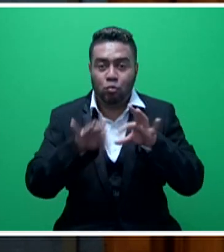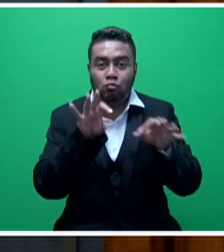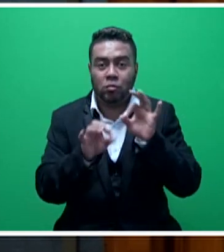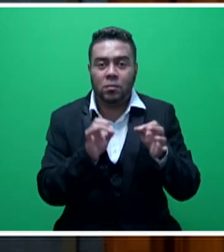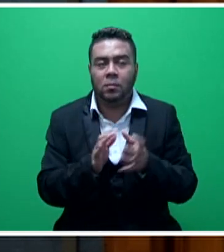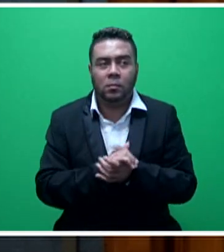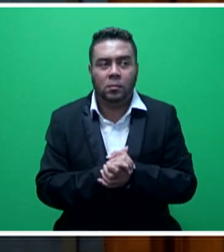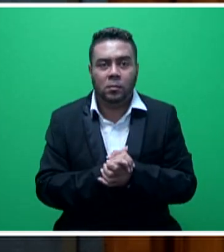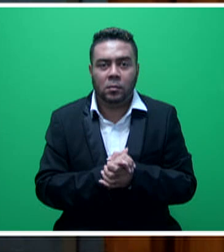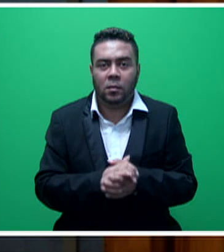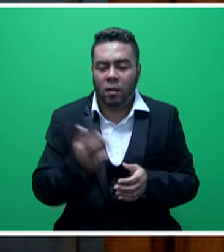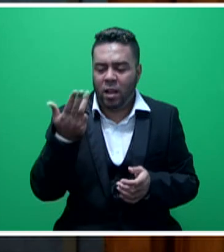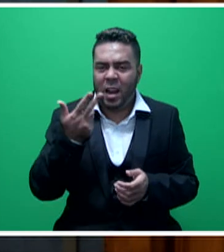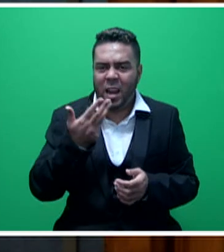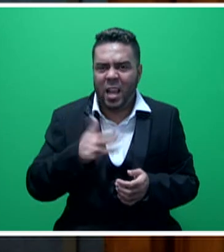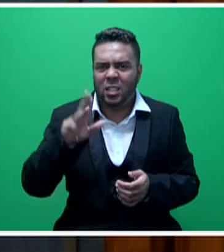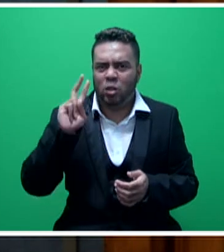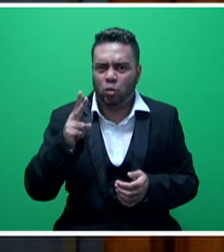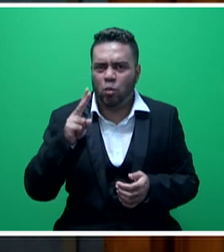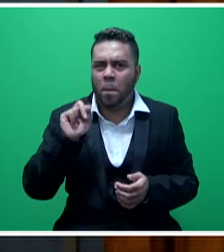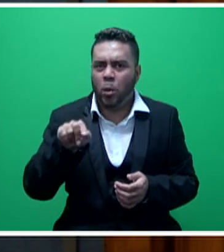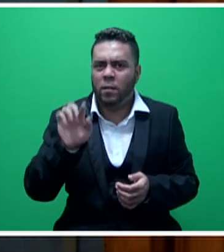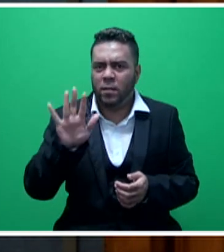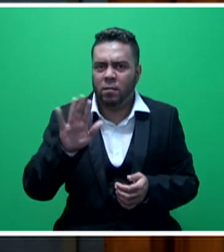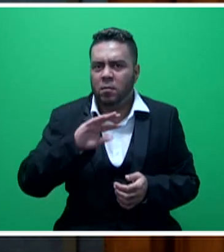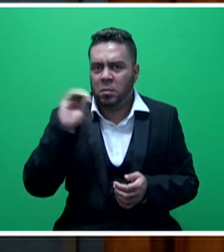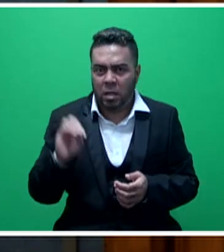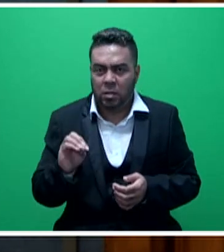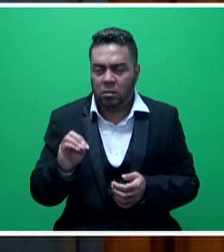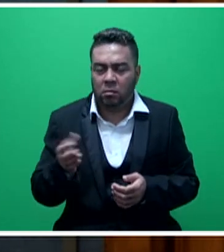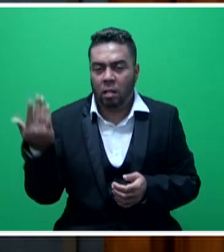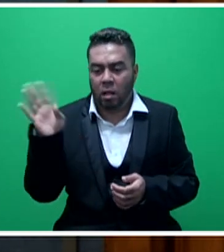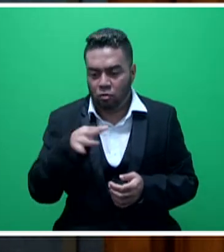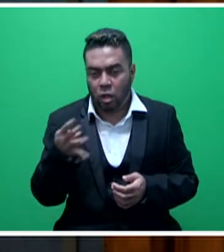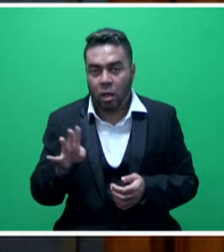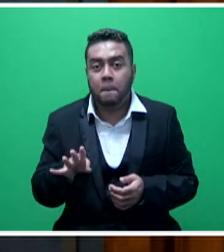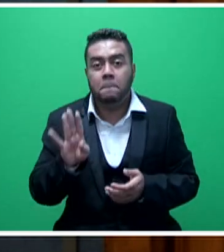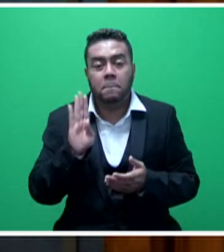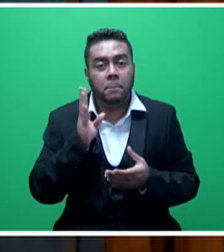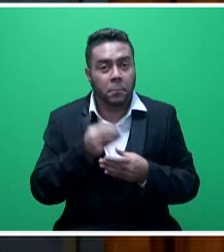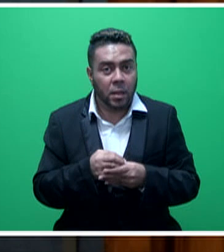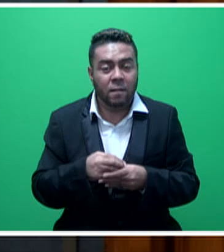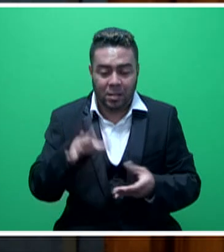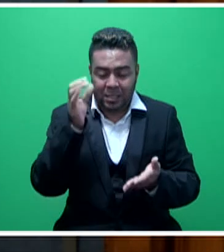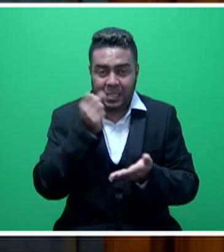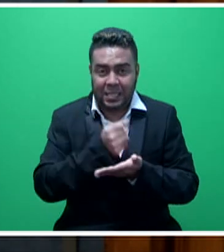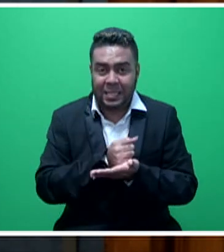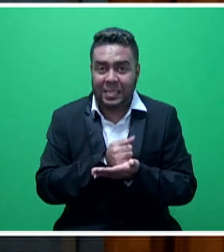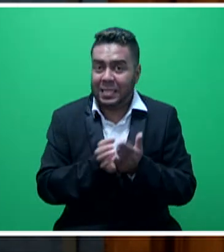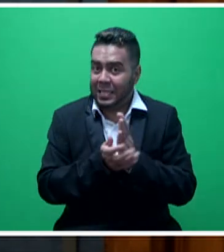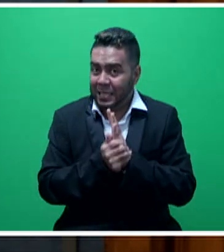achieving a score of about 92.5% in its last audit. The Ministry has identified the skills required and